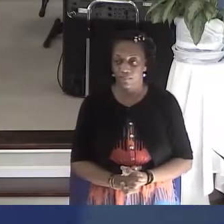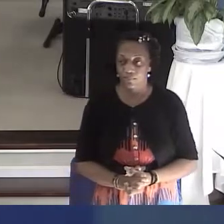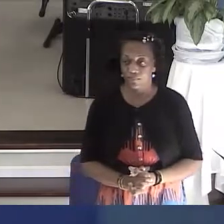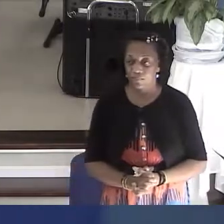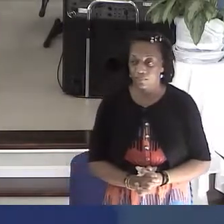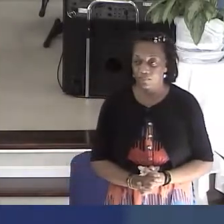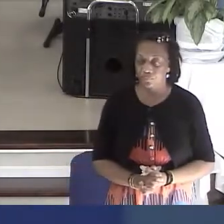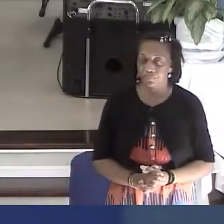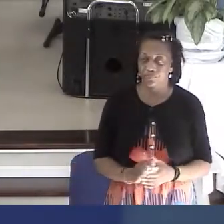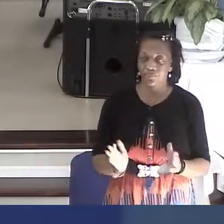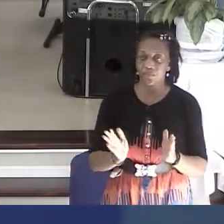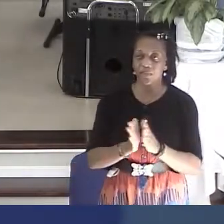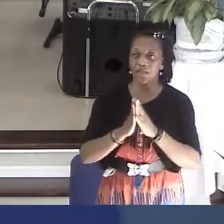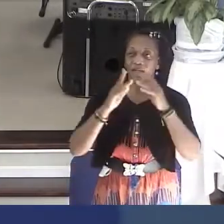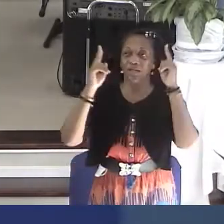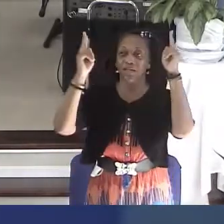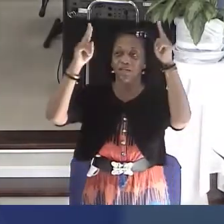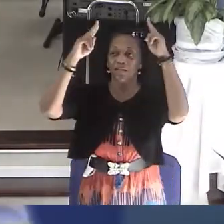Hallelujah. Hallelujah.